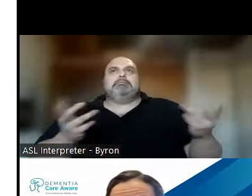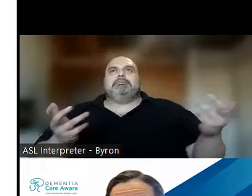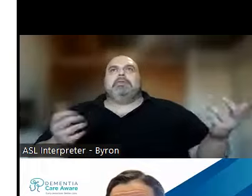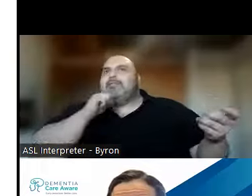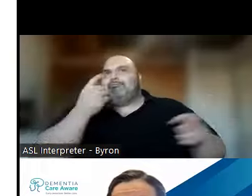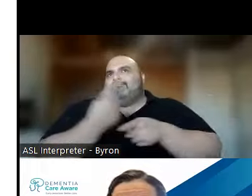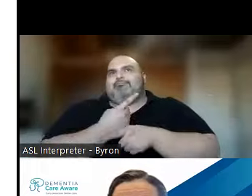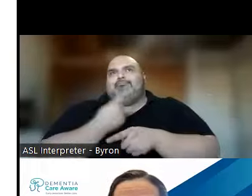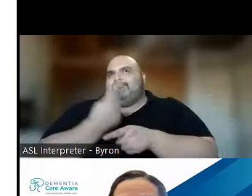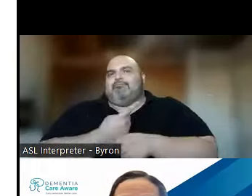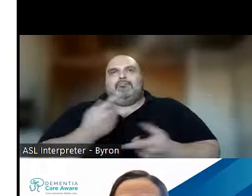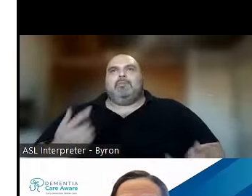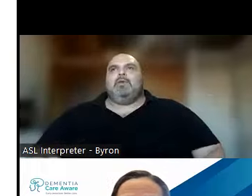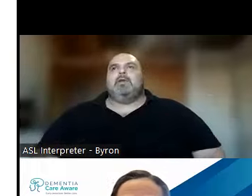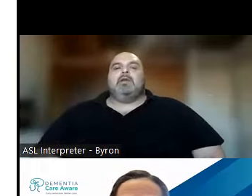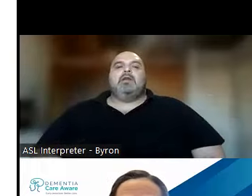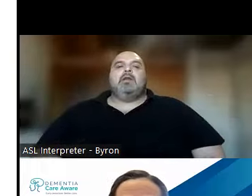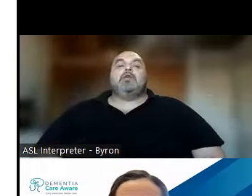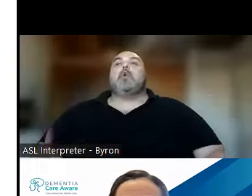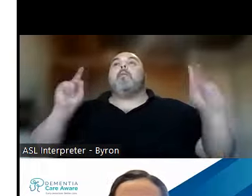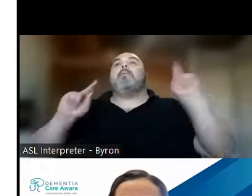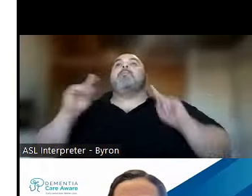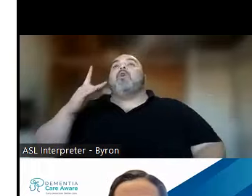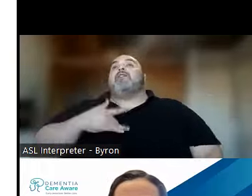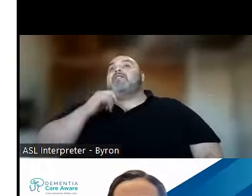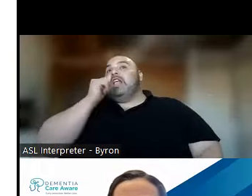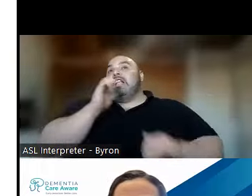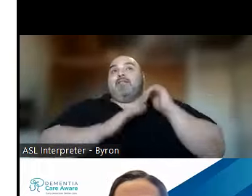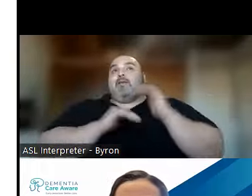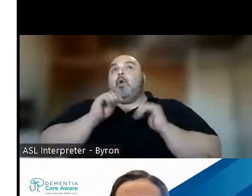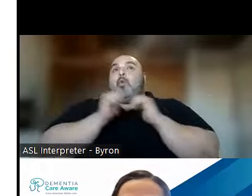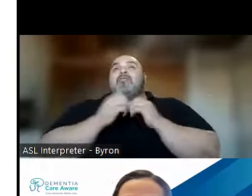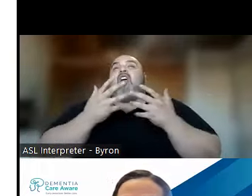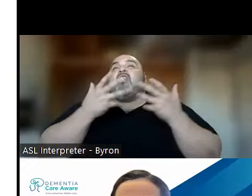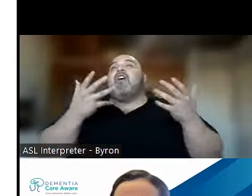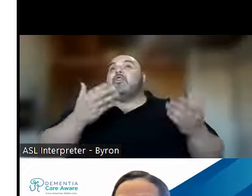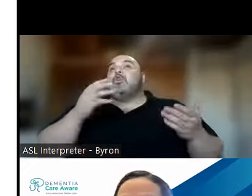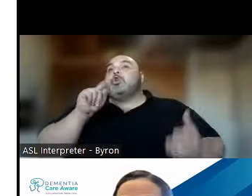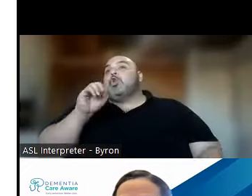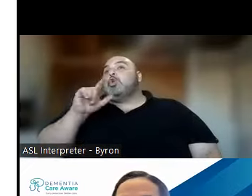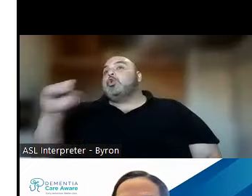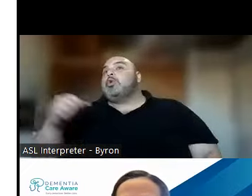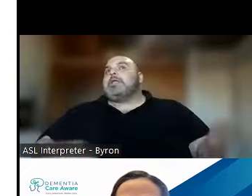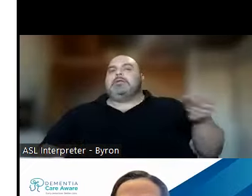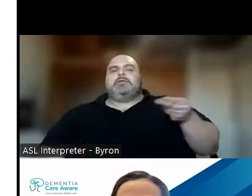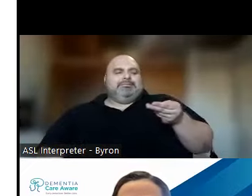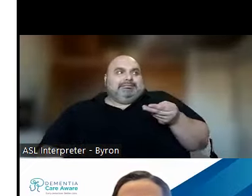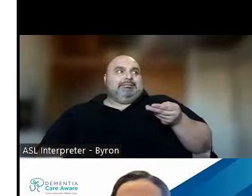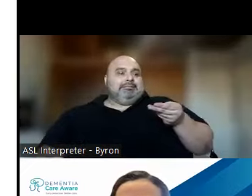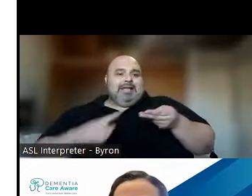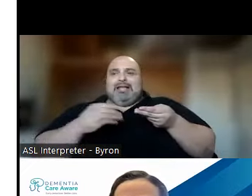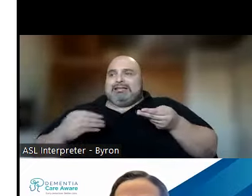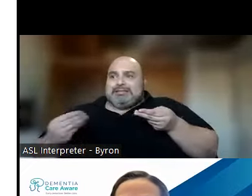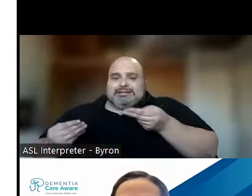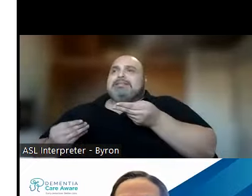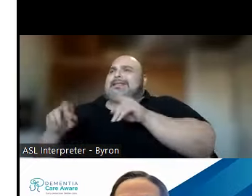inadequate and inappropriate even. And so people feel uncomfortable with a lot of the tools that they're sort of handed to assess to